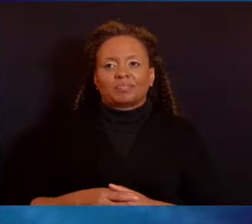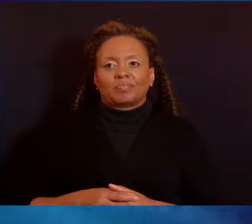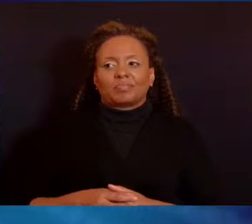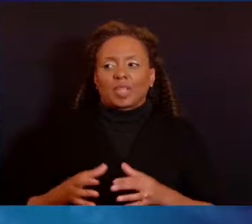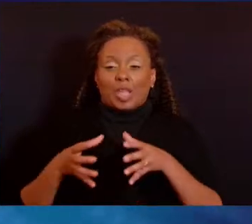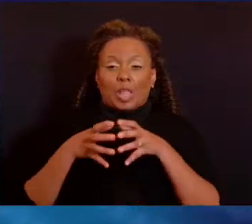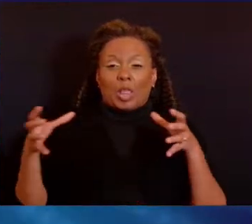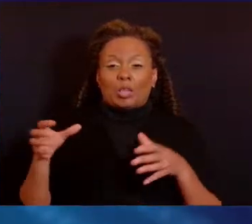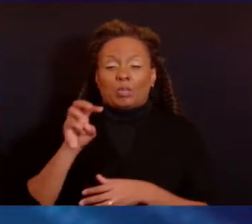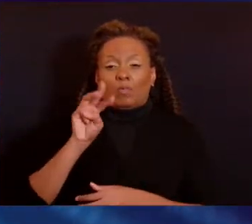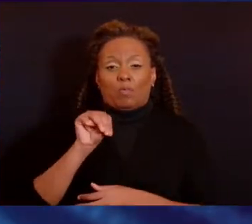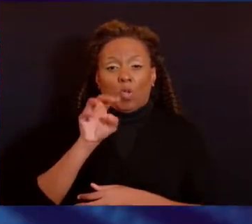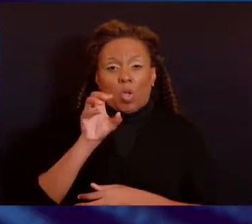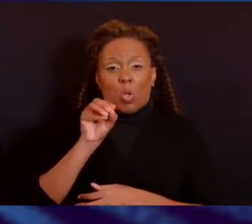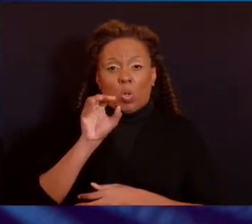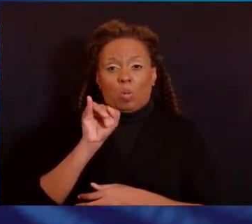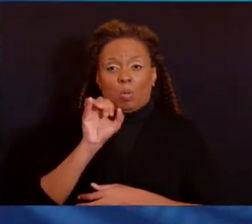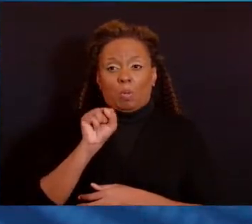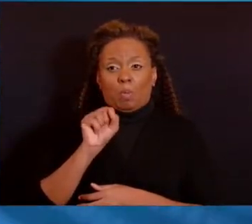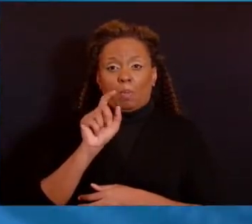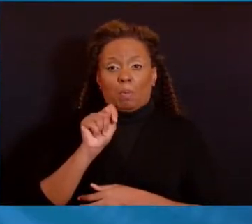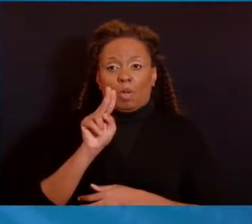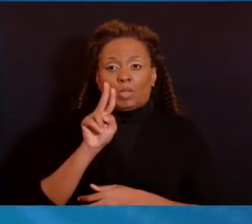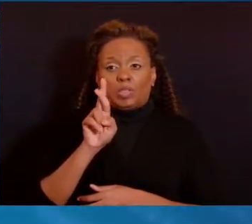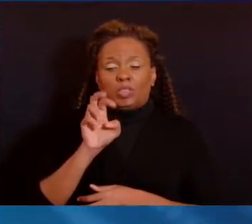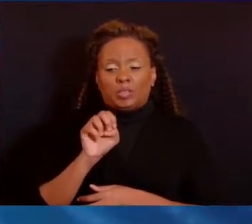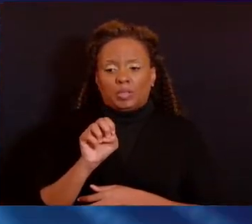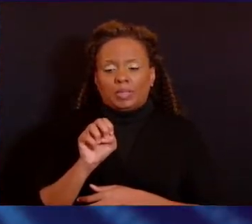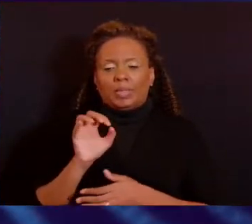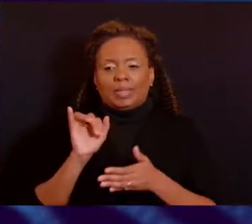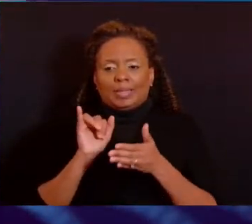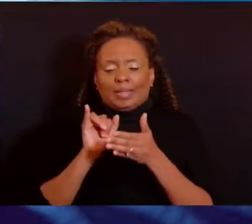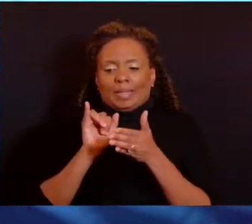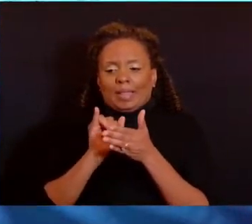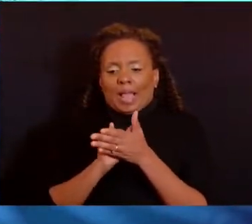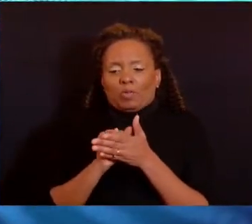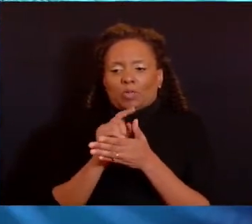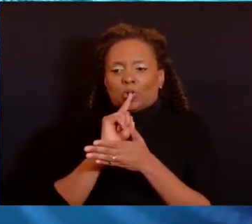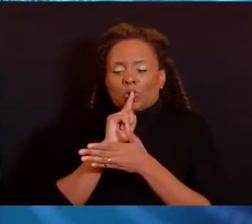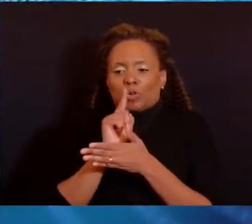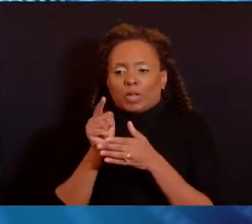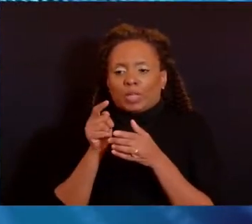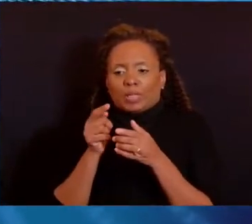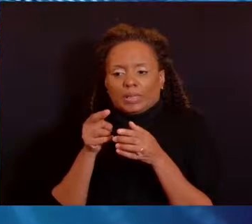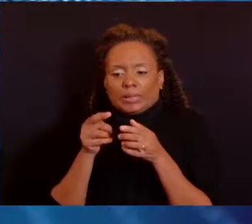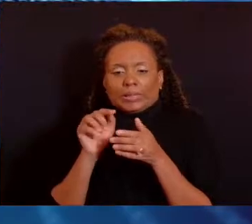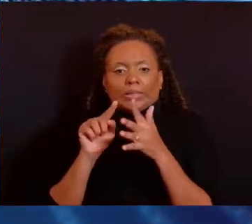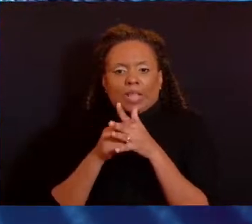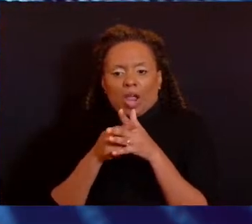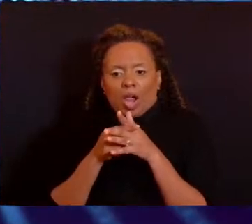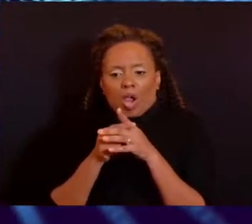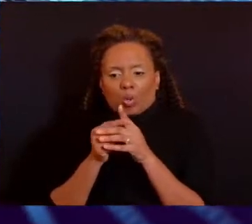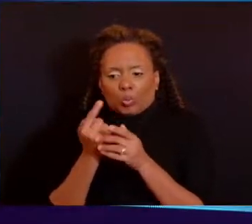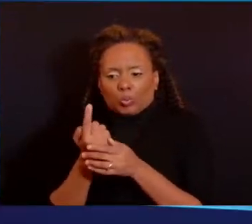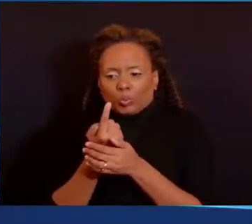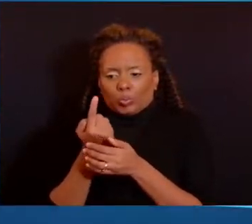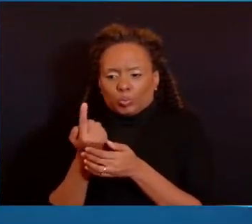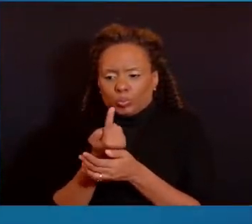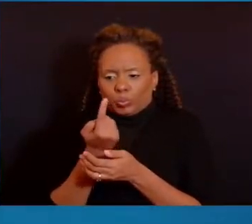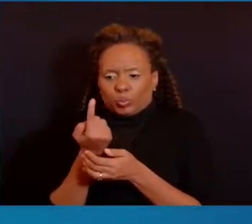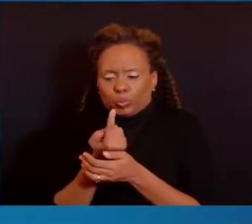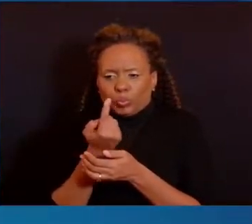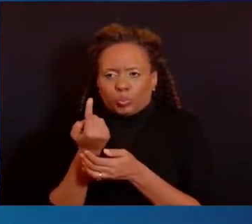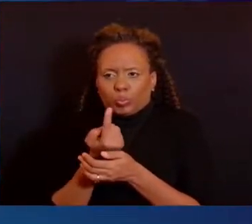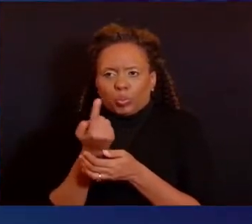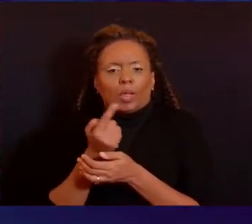the system was really, the vortex was actually developing. So moisture was not a question. And two, the upper level environment, just